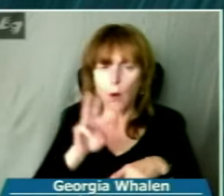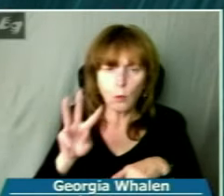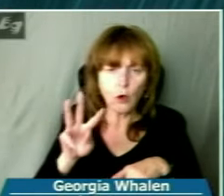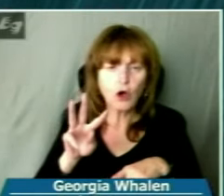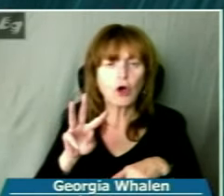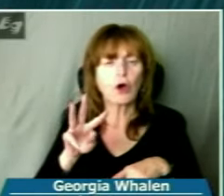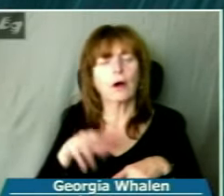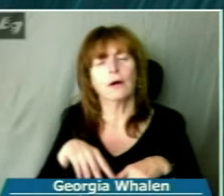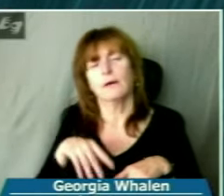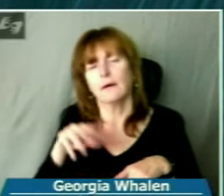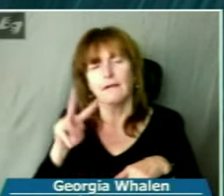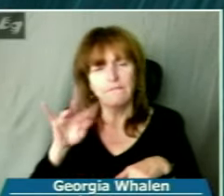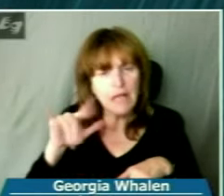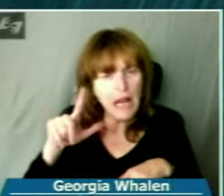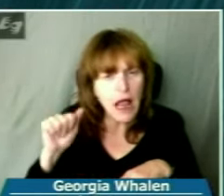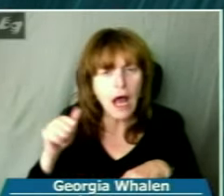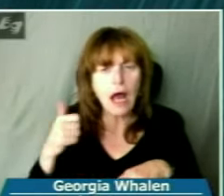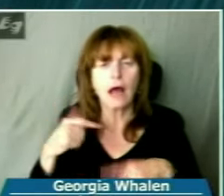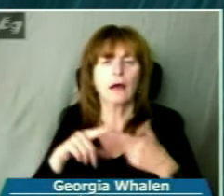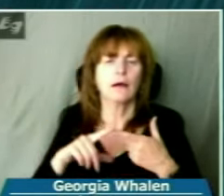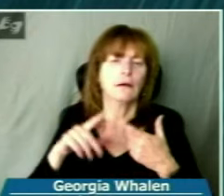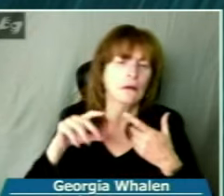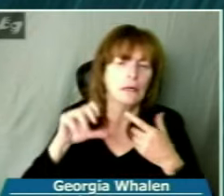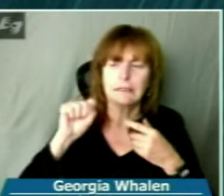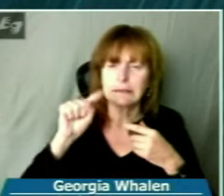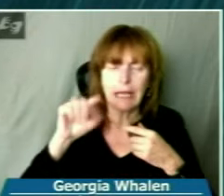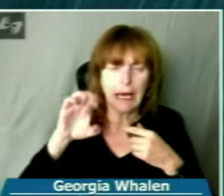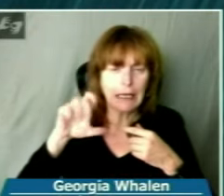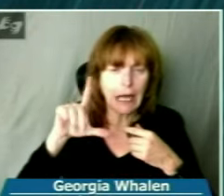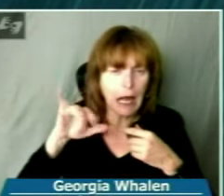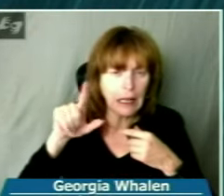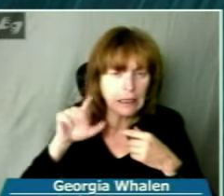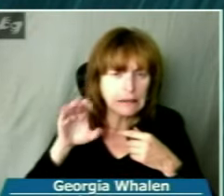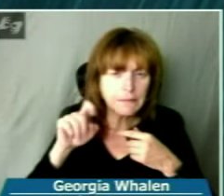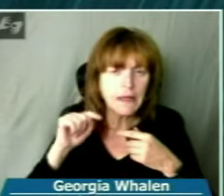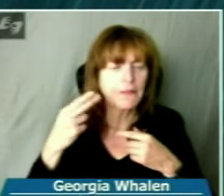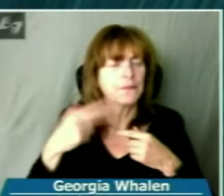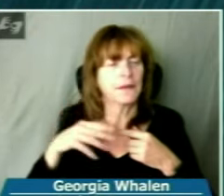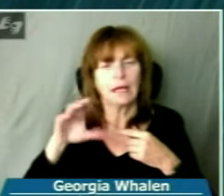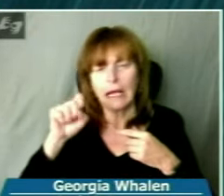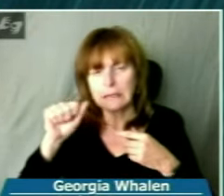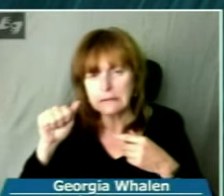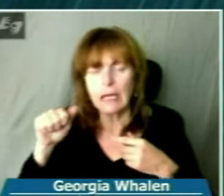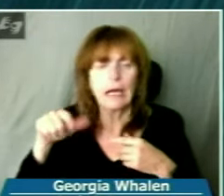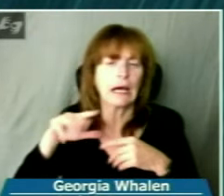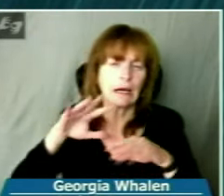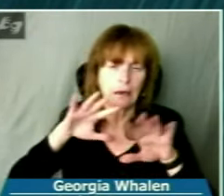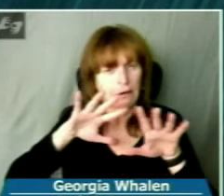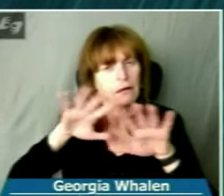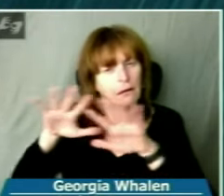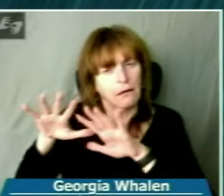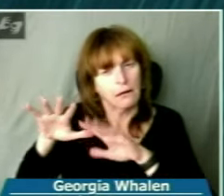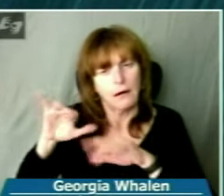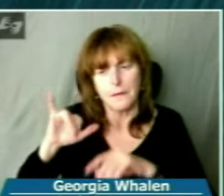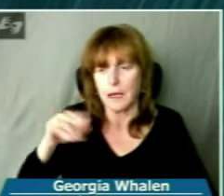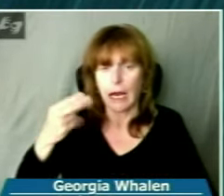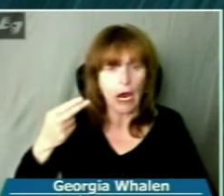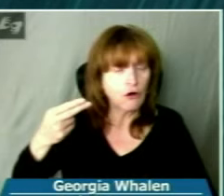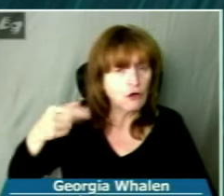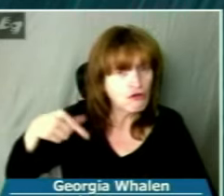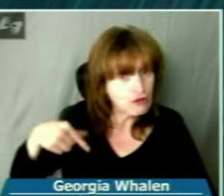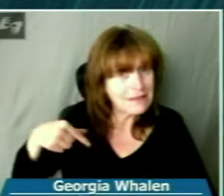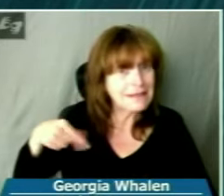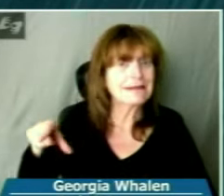from First Place. So ultimately, we'd been in the process of declaring an outbreak at Macassa. We had declared one at Heritage Green and at Wentworth based